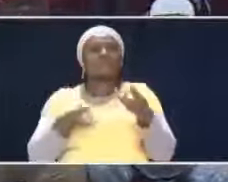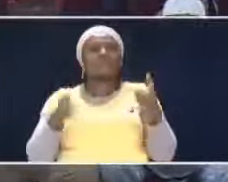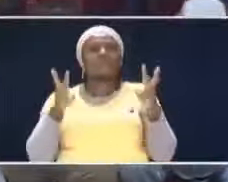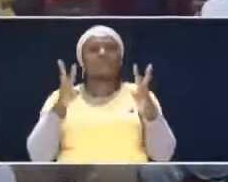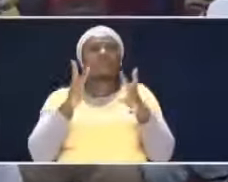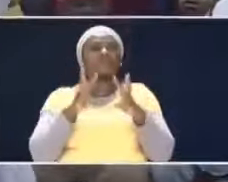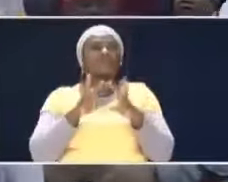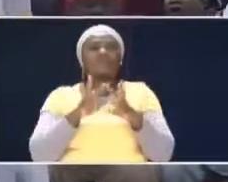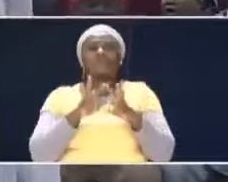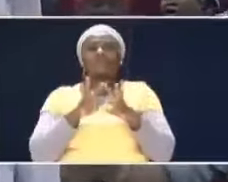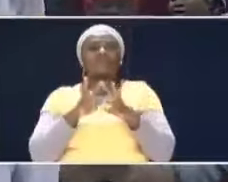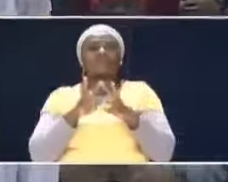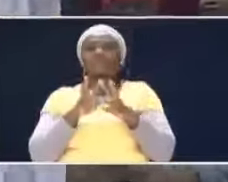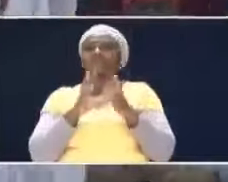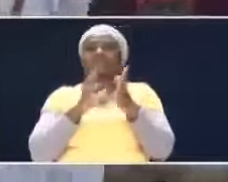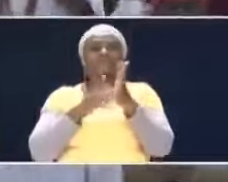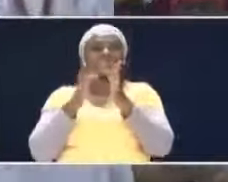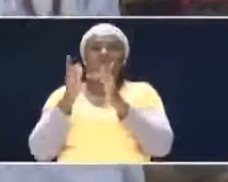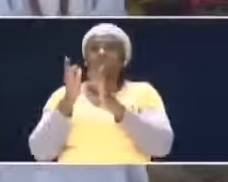You are worthy,